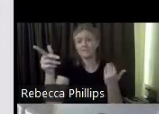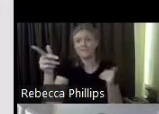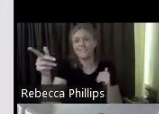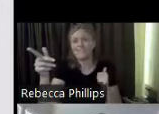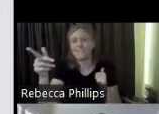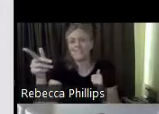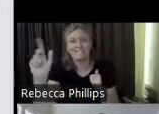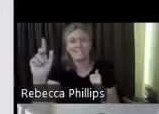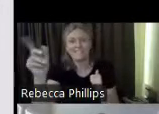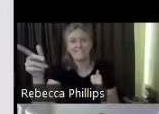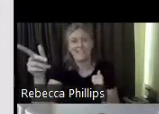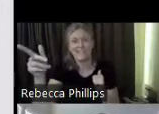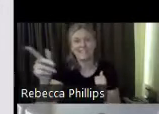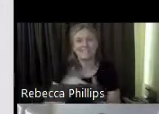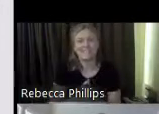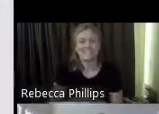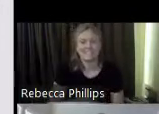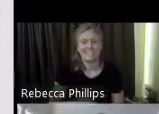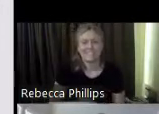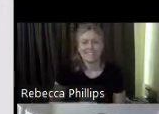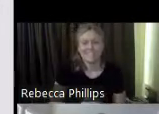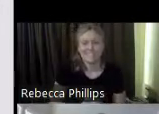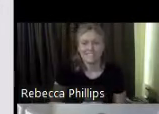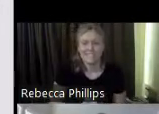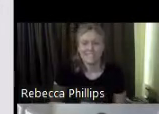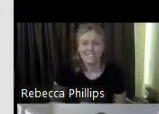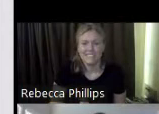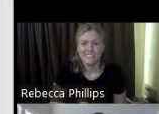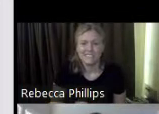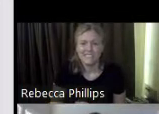went. But they just have to say I go.